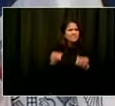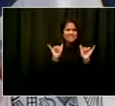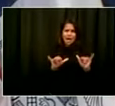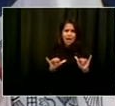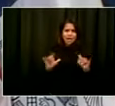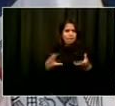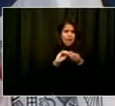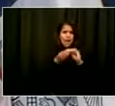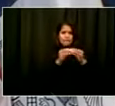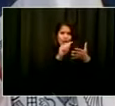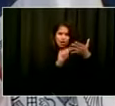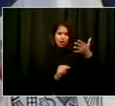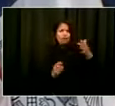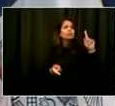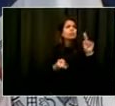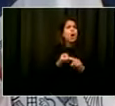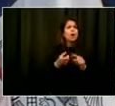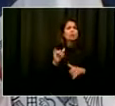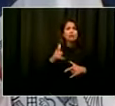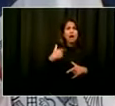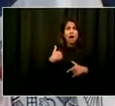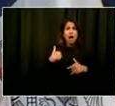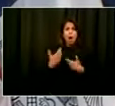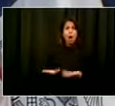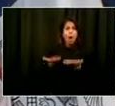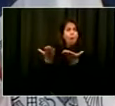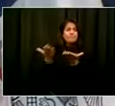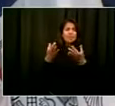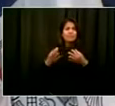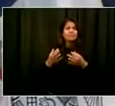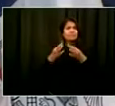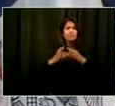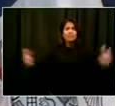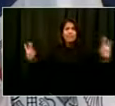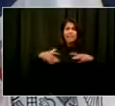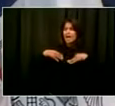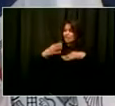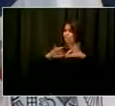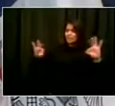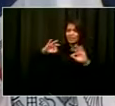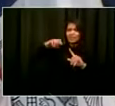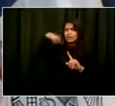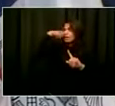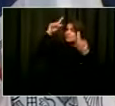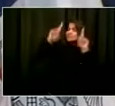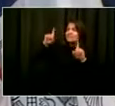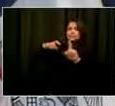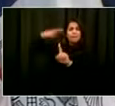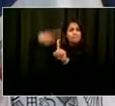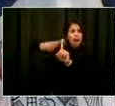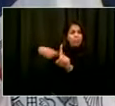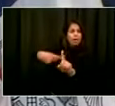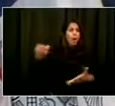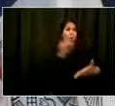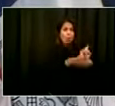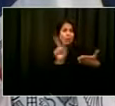started. We're talking about the new testing we're doing in certain areas based on the state mandate.